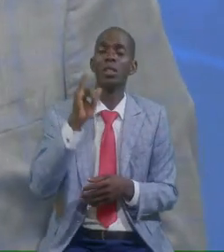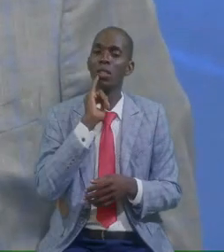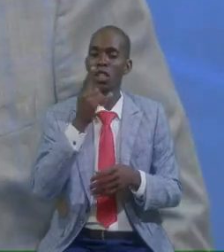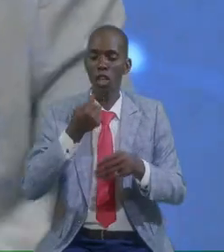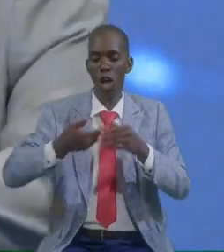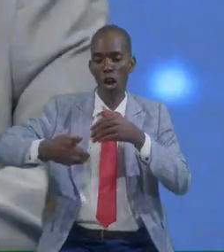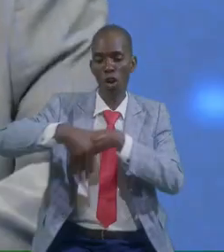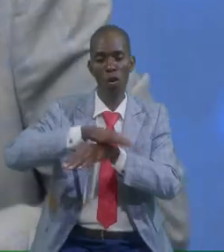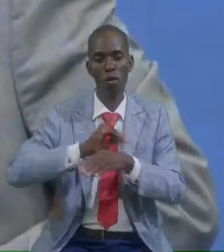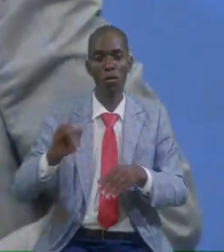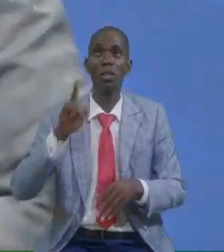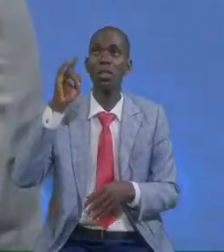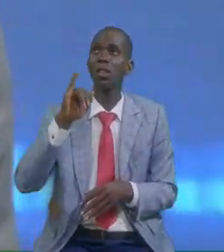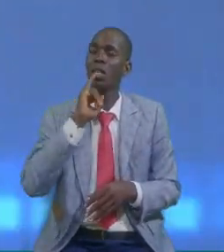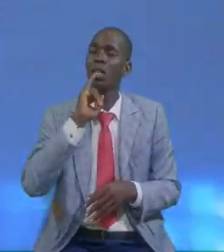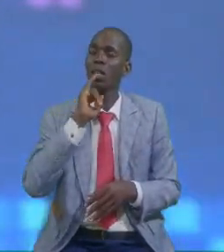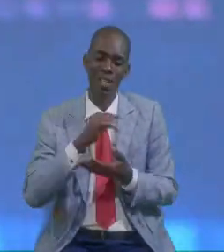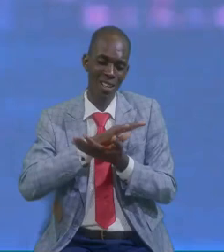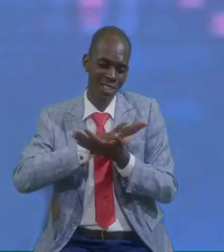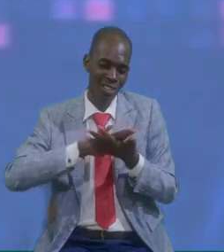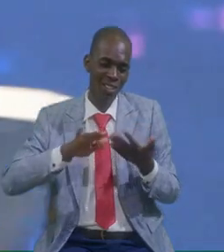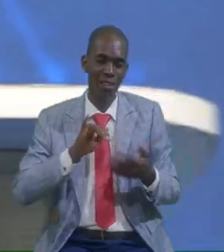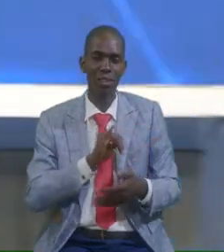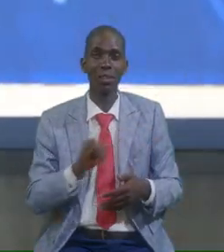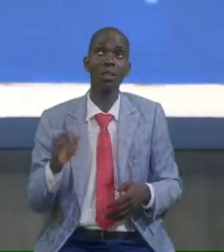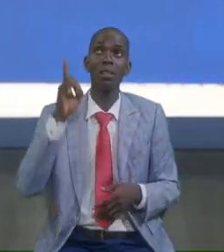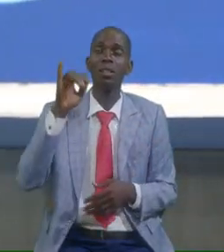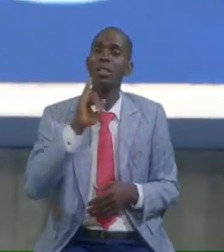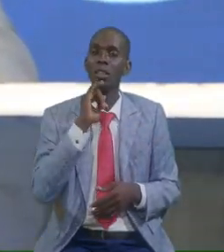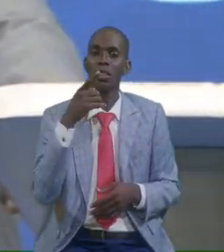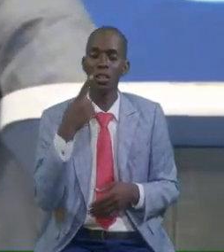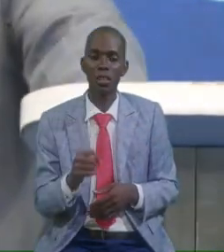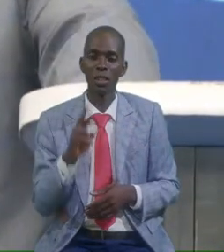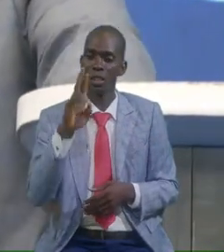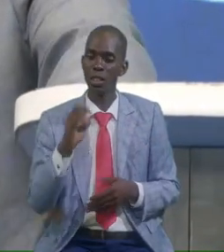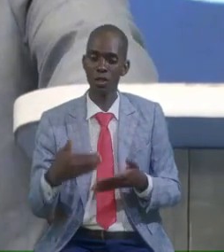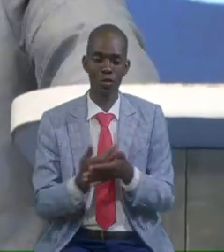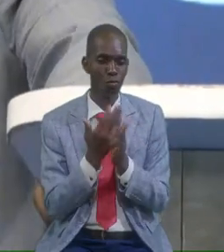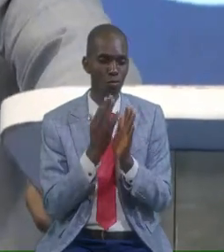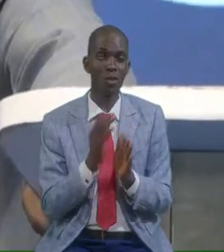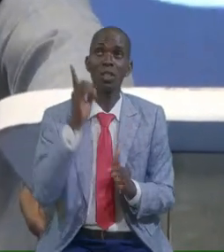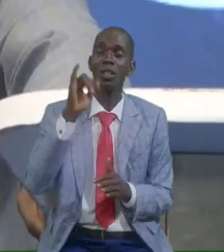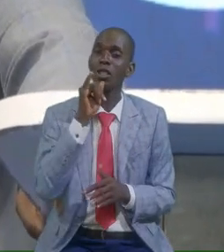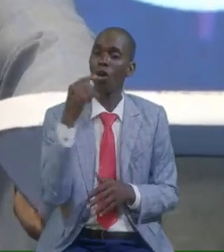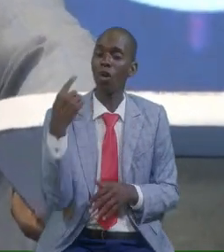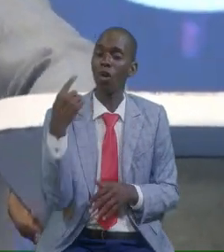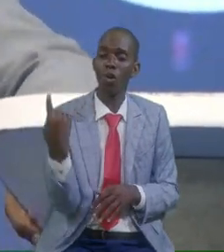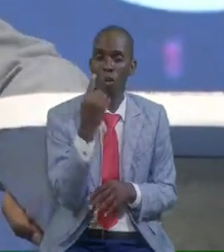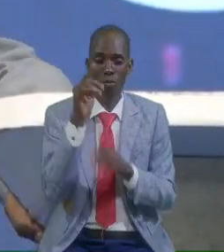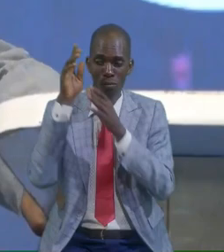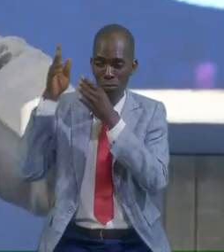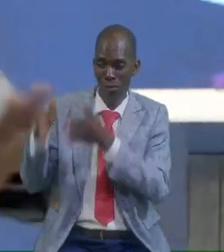the cleansing. He is the renewal. He's the only one that can